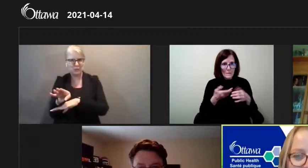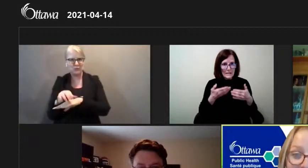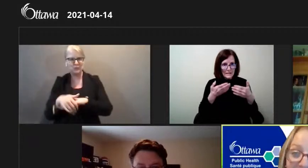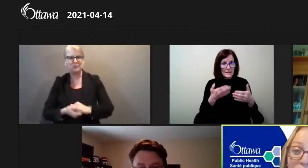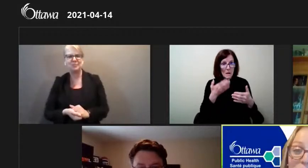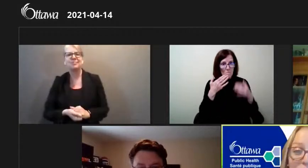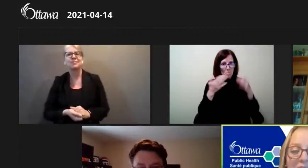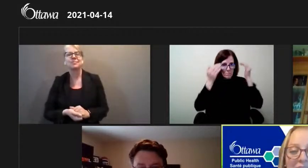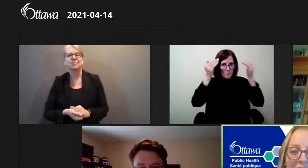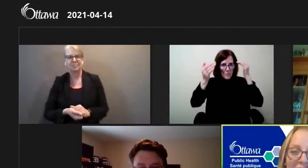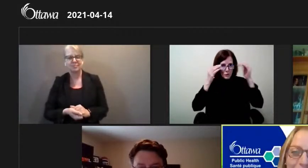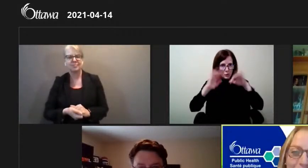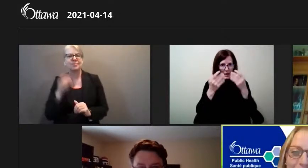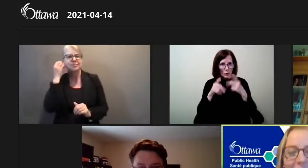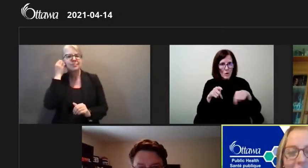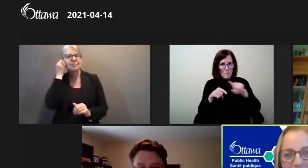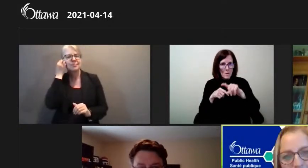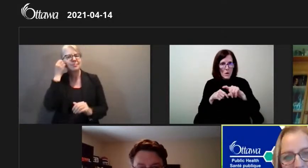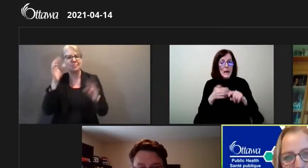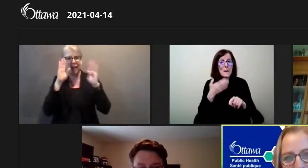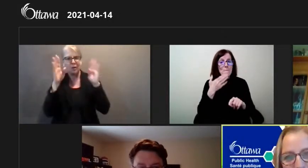toutes. Thank you. Hello, everyone.